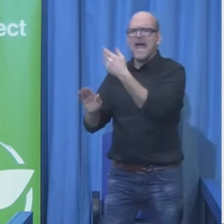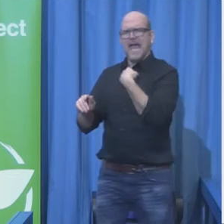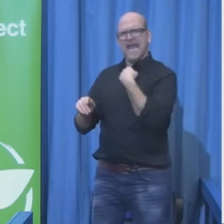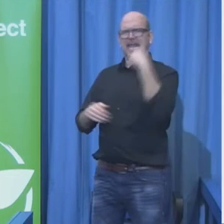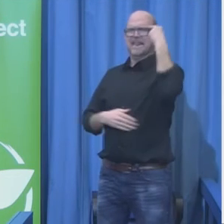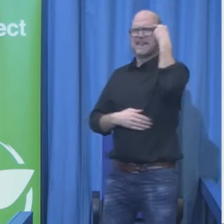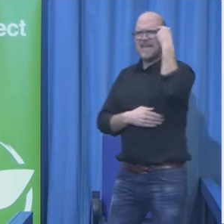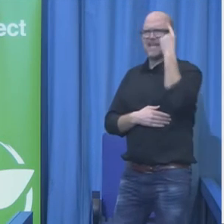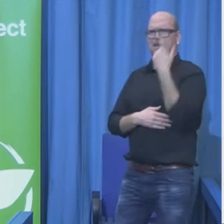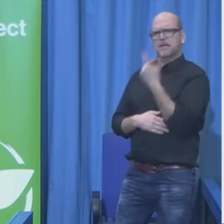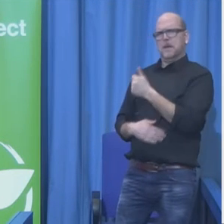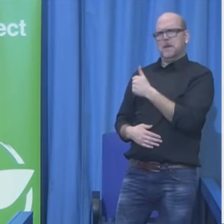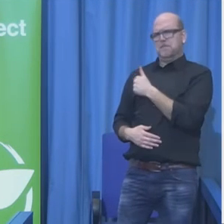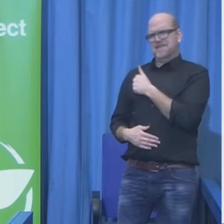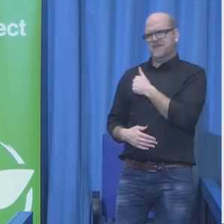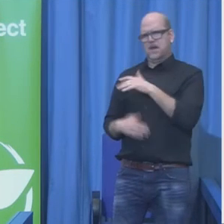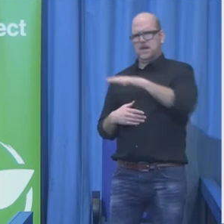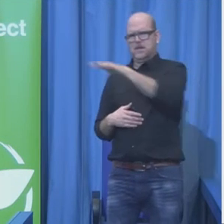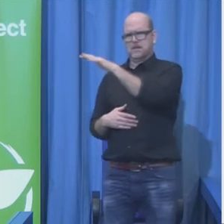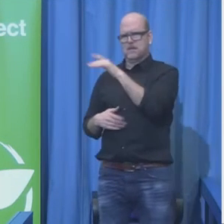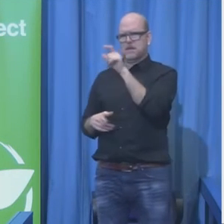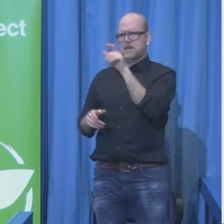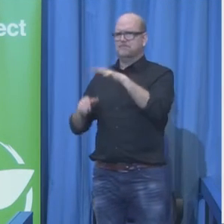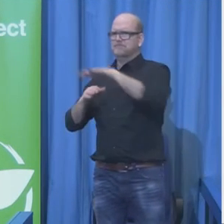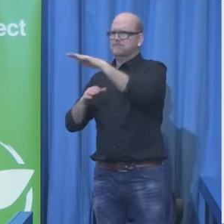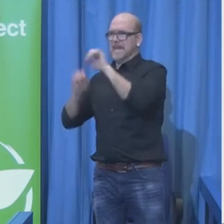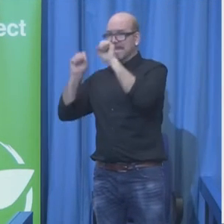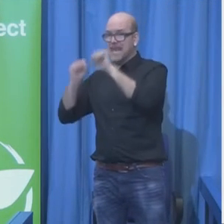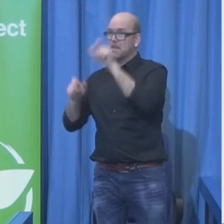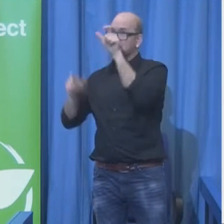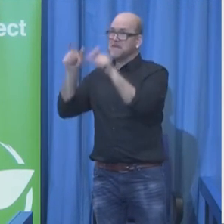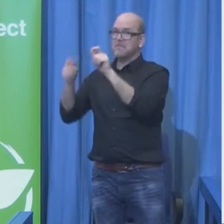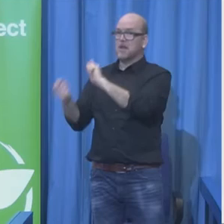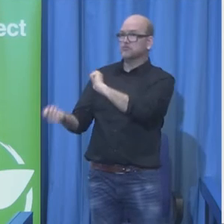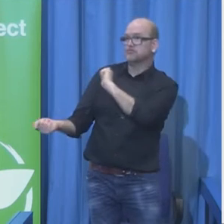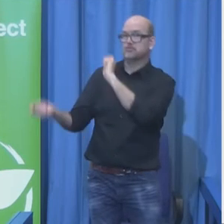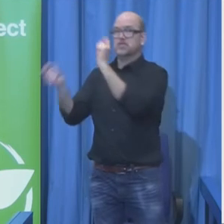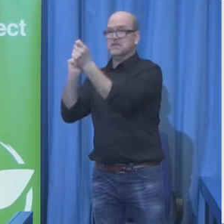and by the citizens of Jordan. So what does the press think?